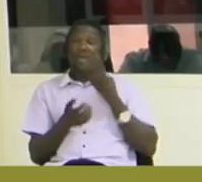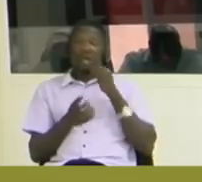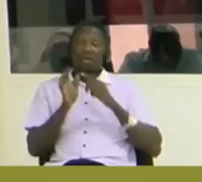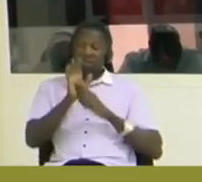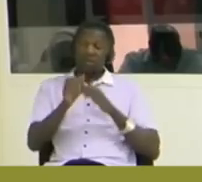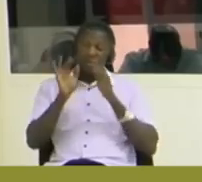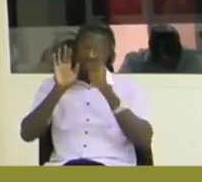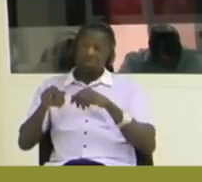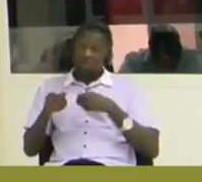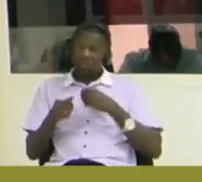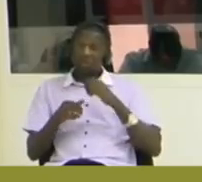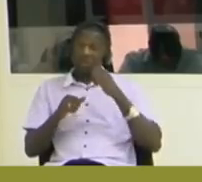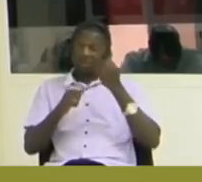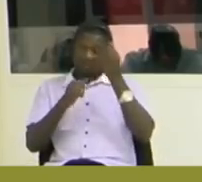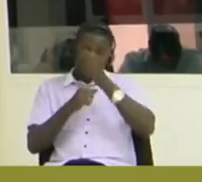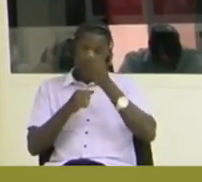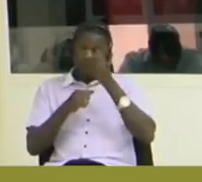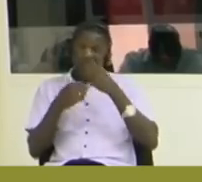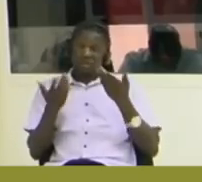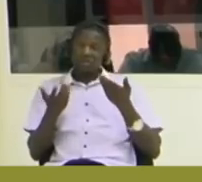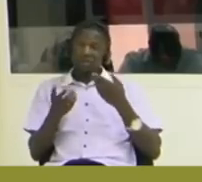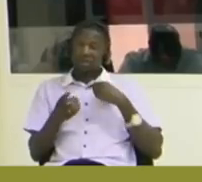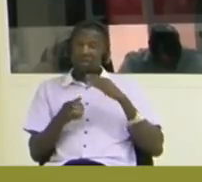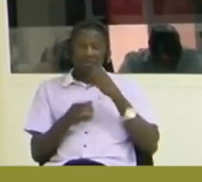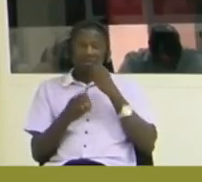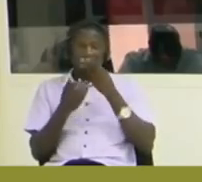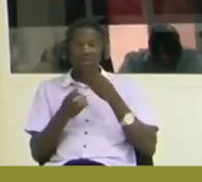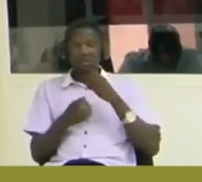at night, I cannot assume that the sun would be out.